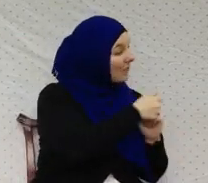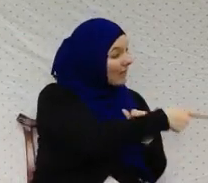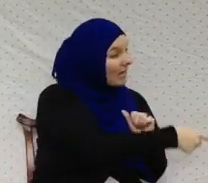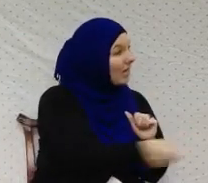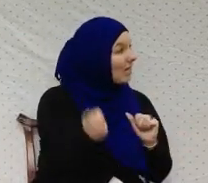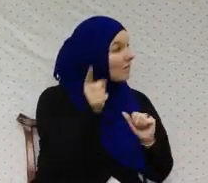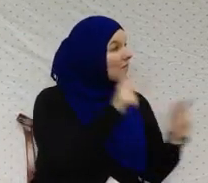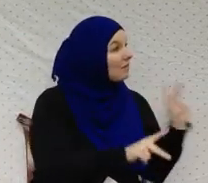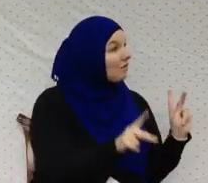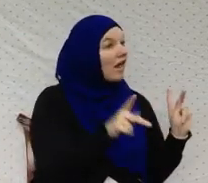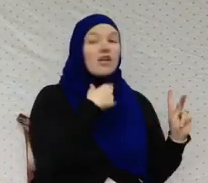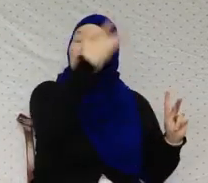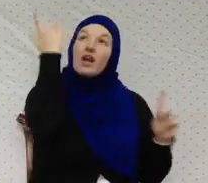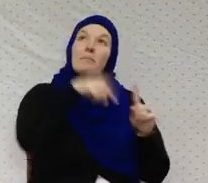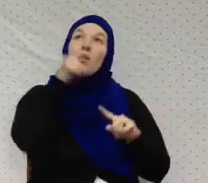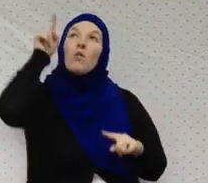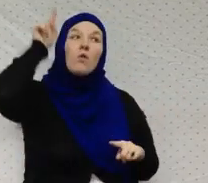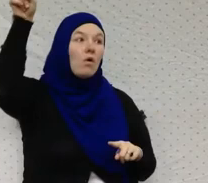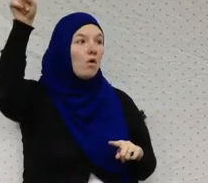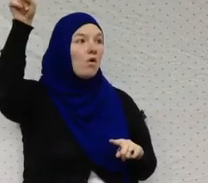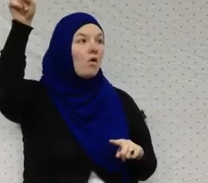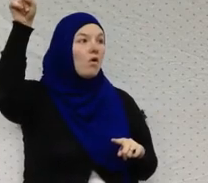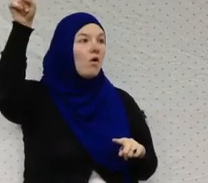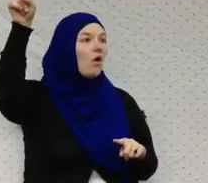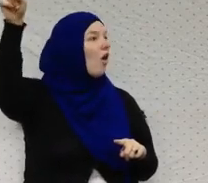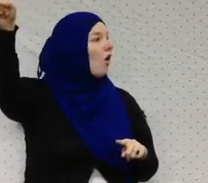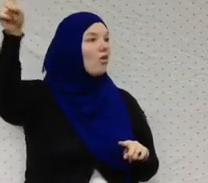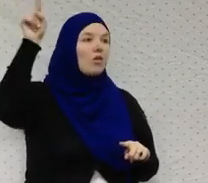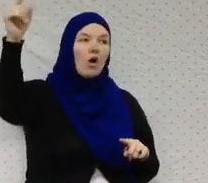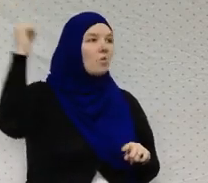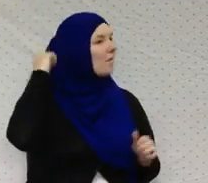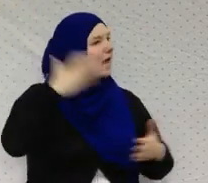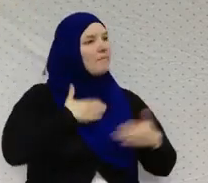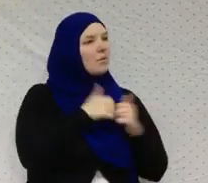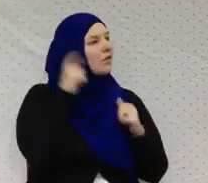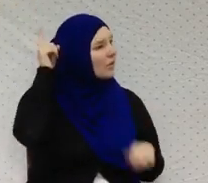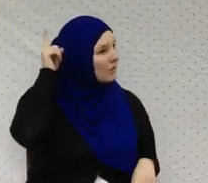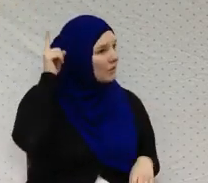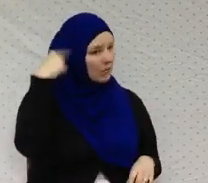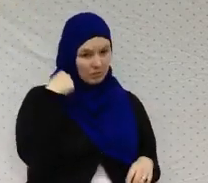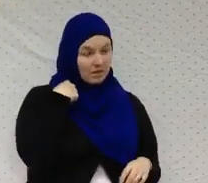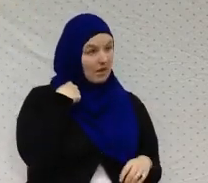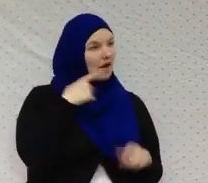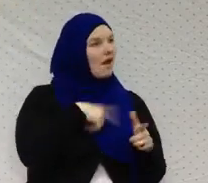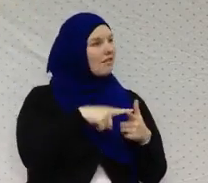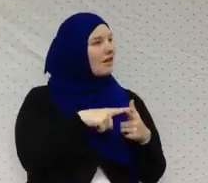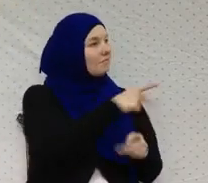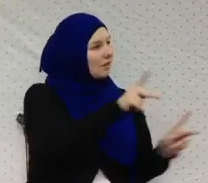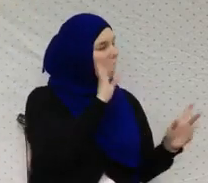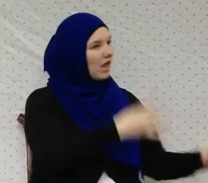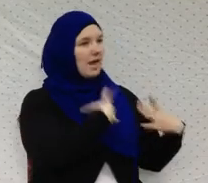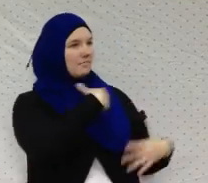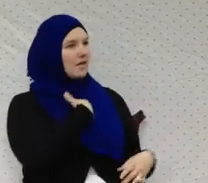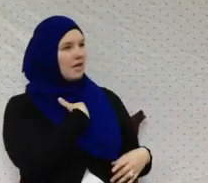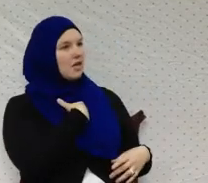please anyone in displeasing Allah, Allah will not be pleased with you and He will make people